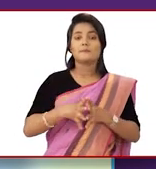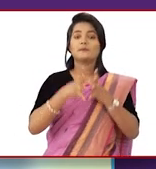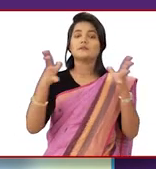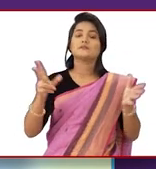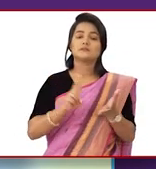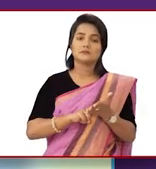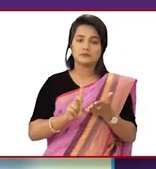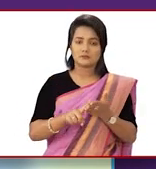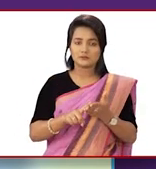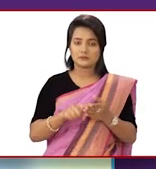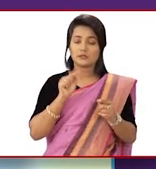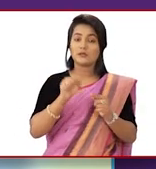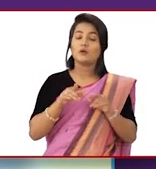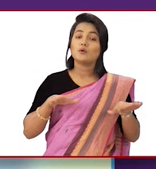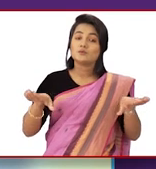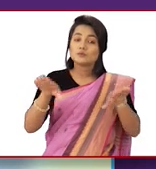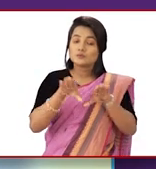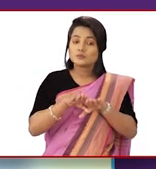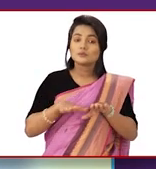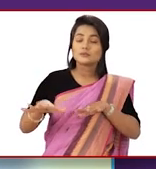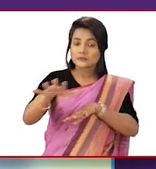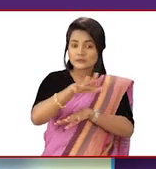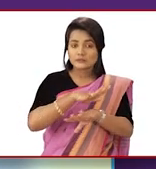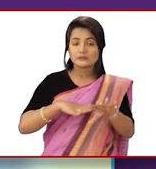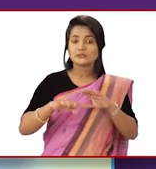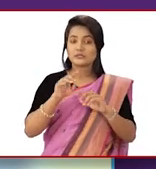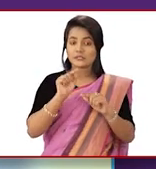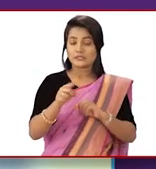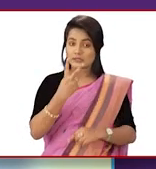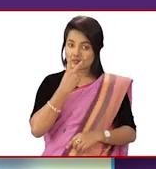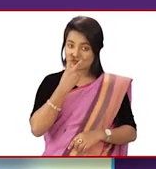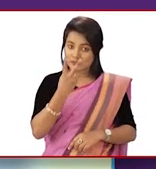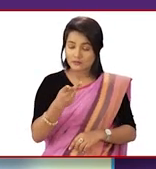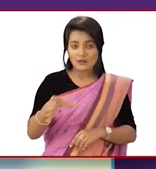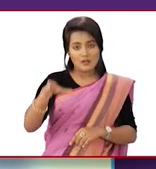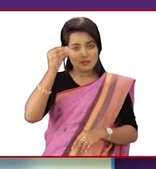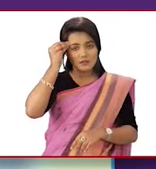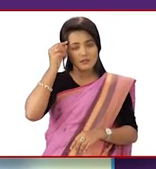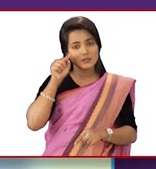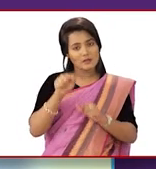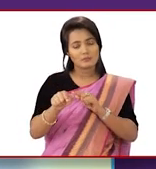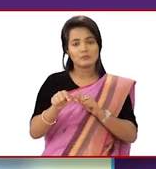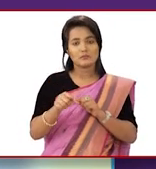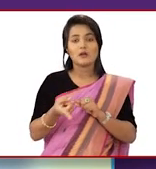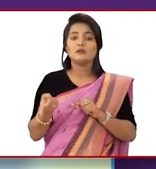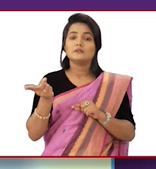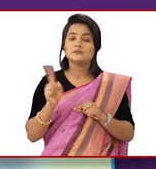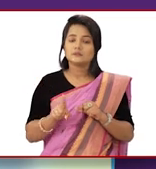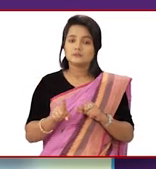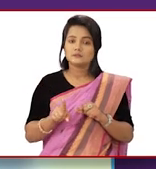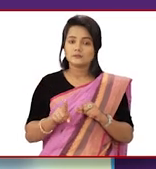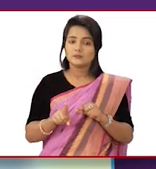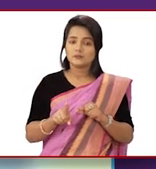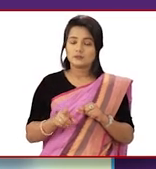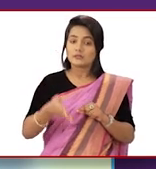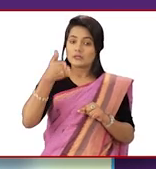and enabling environment. But if they see that, they learn from it. And then to